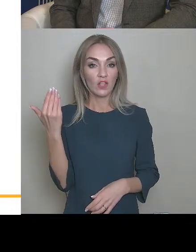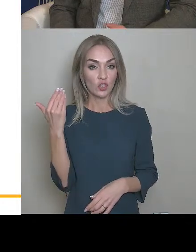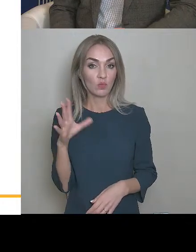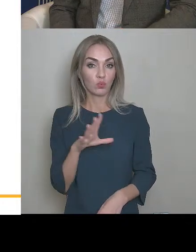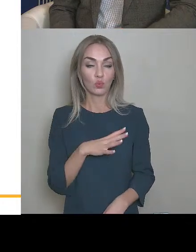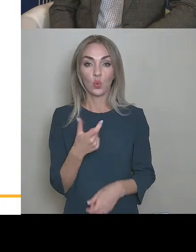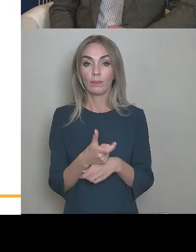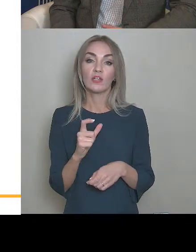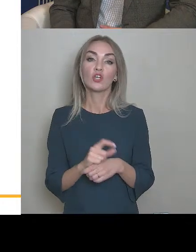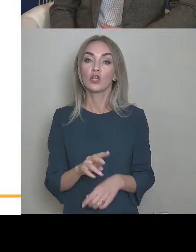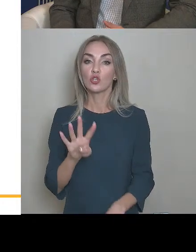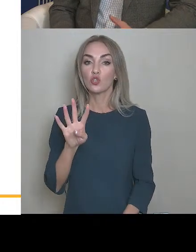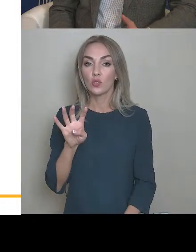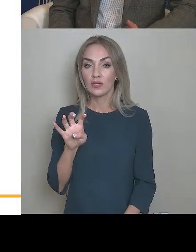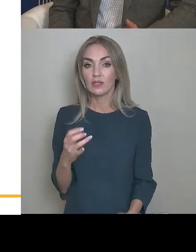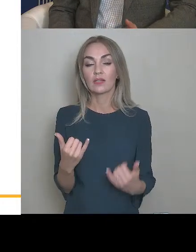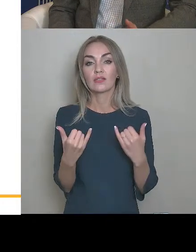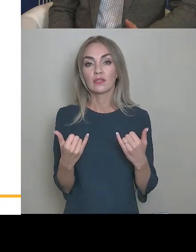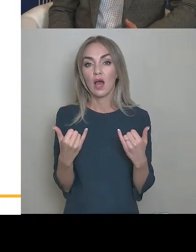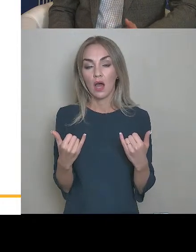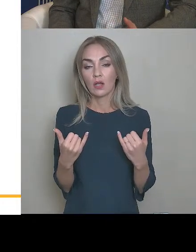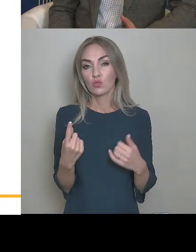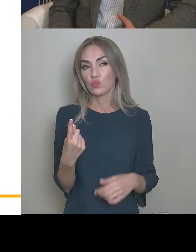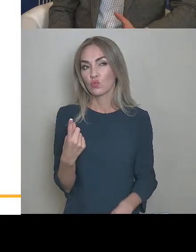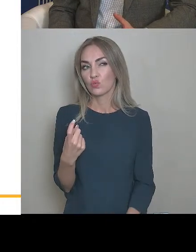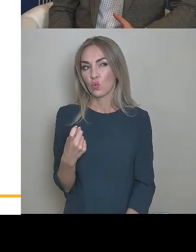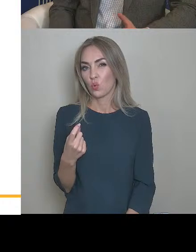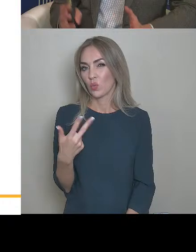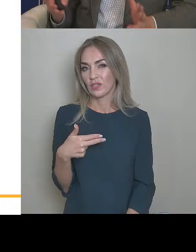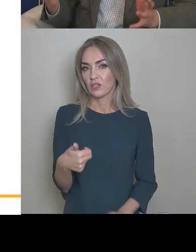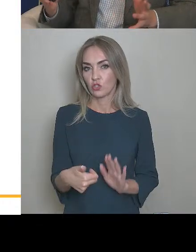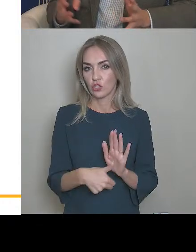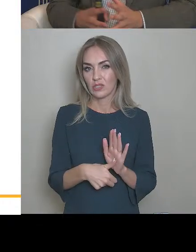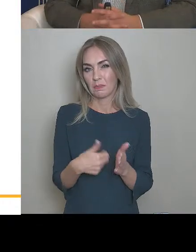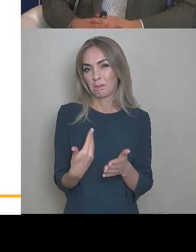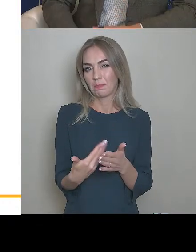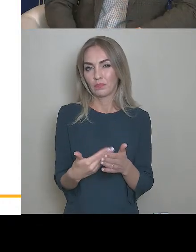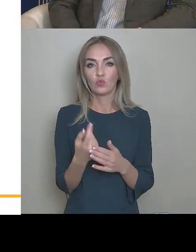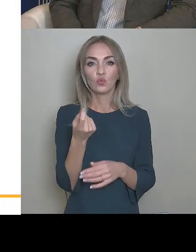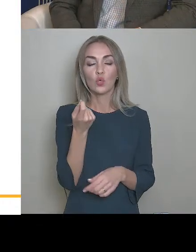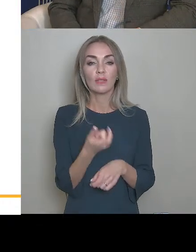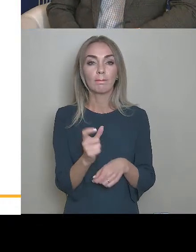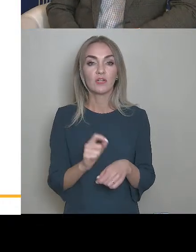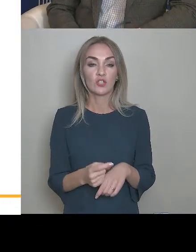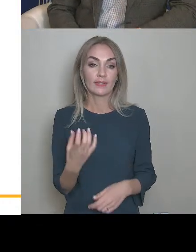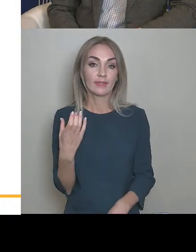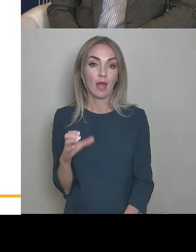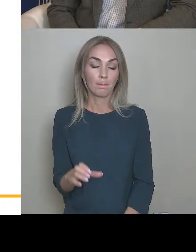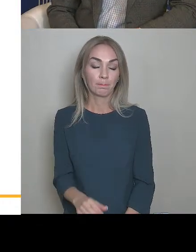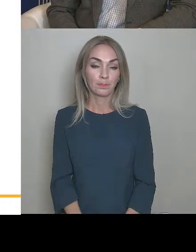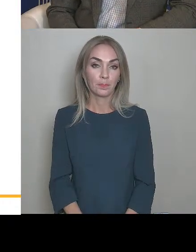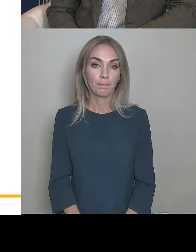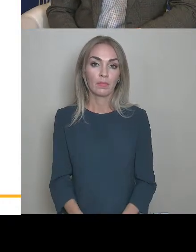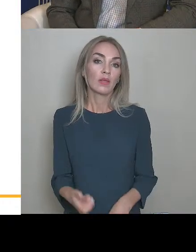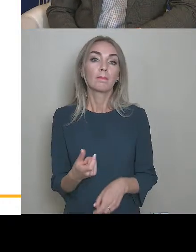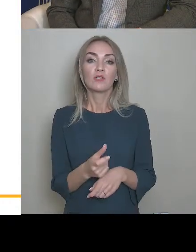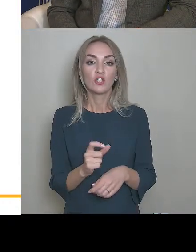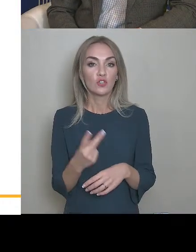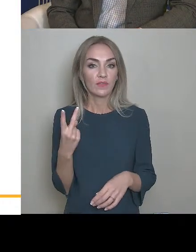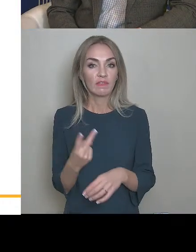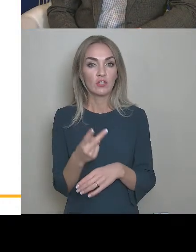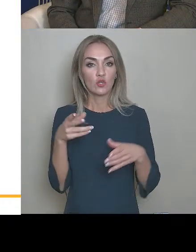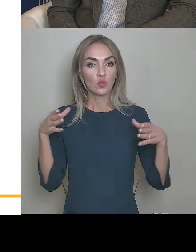territorial arrangement, decreased the number of rayons. There were more than 400, now there are 134, just a little bit over